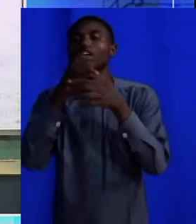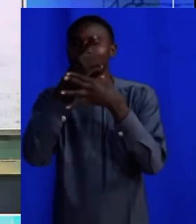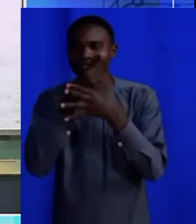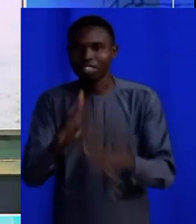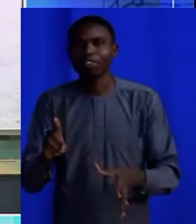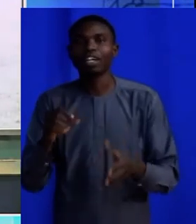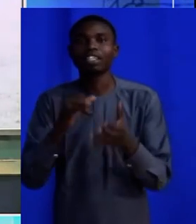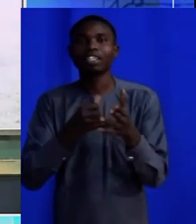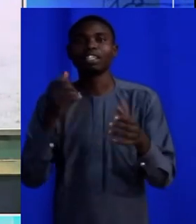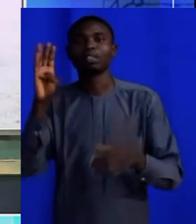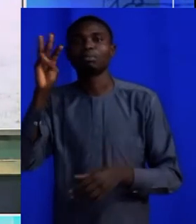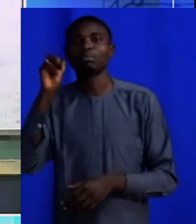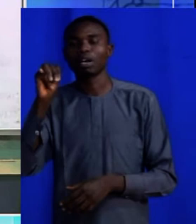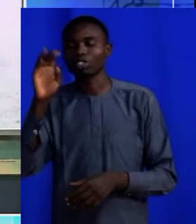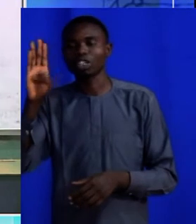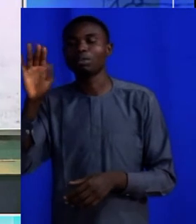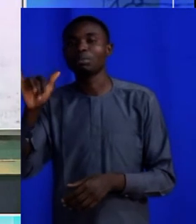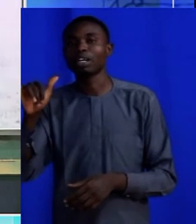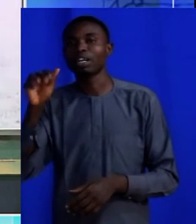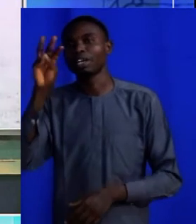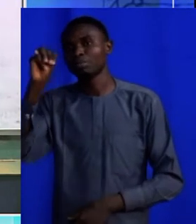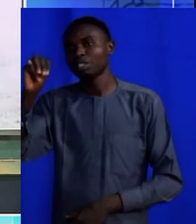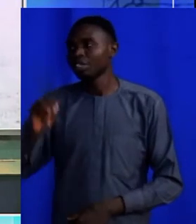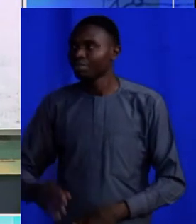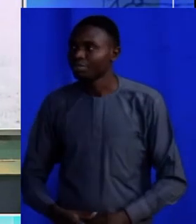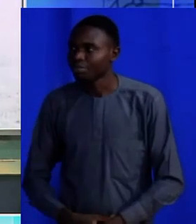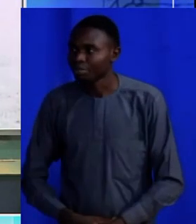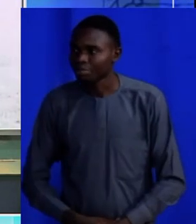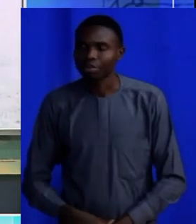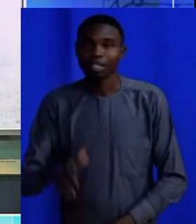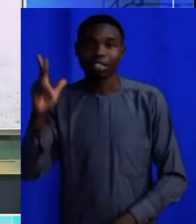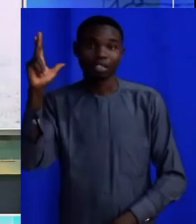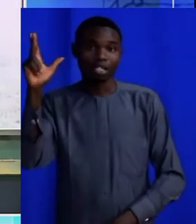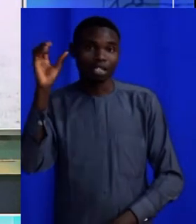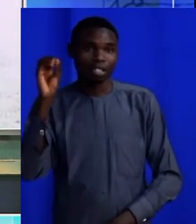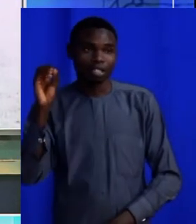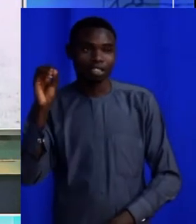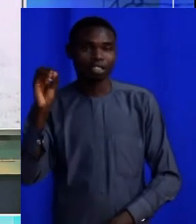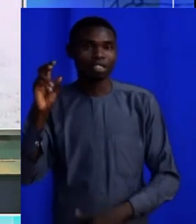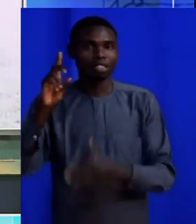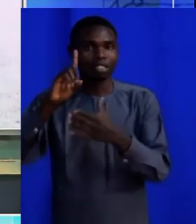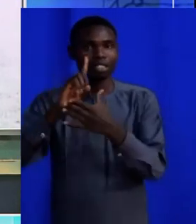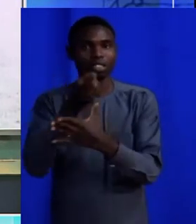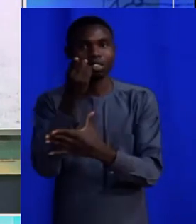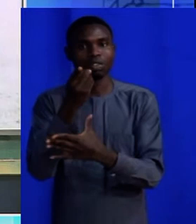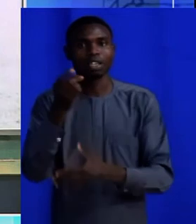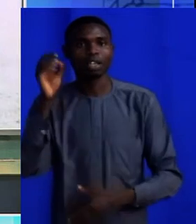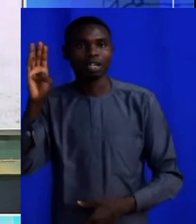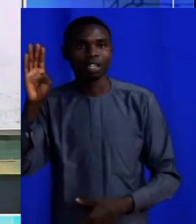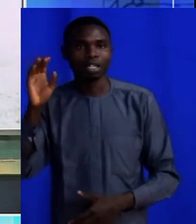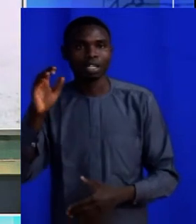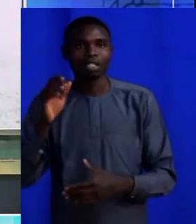Keep a good distance from one another. And when you come from an area where